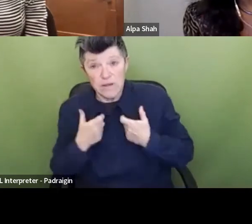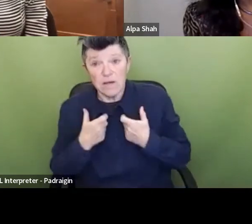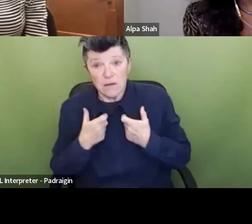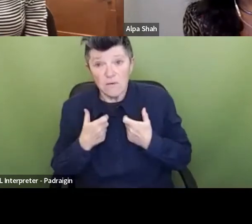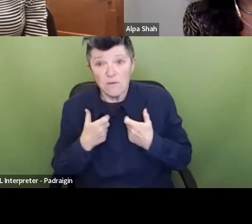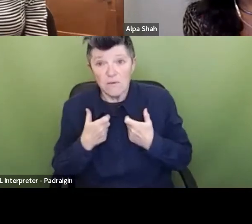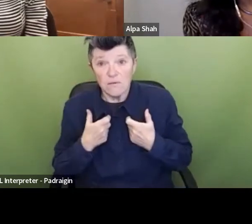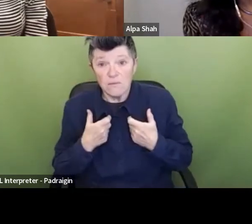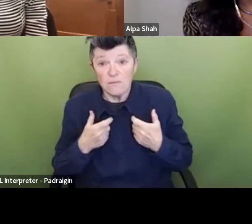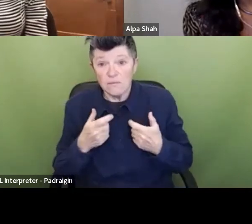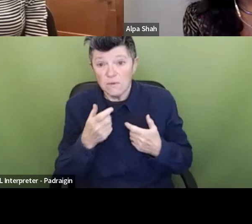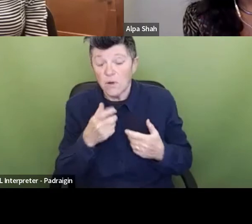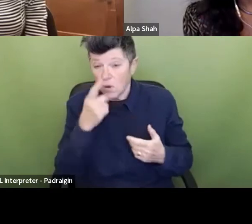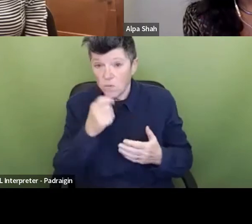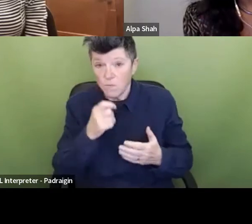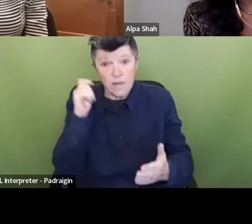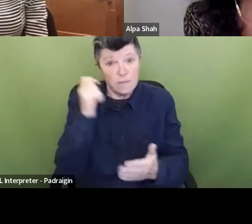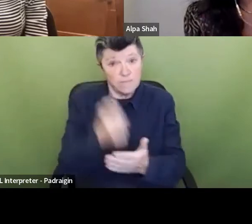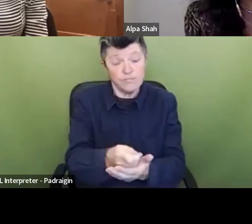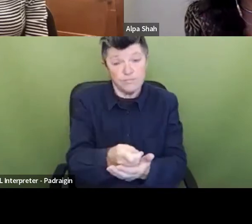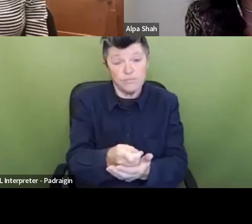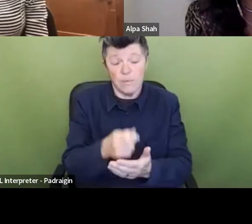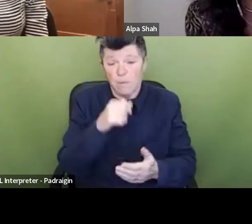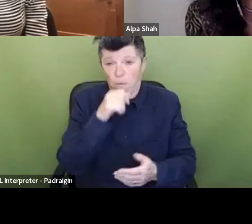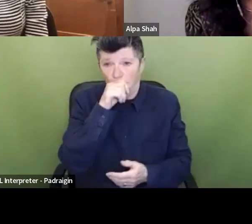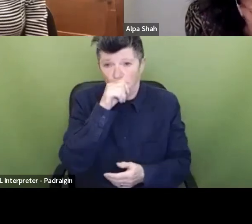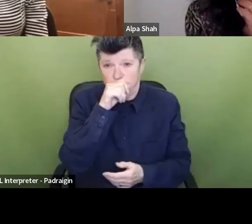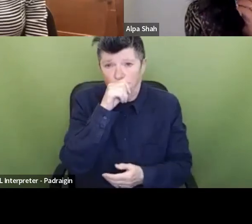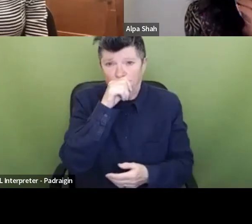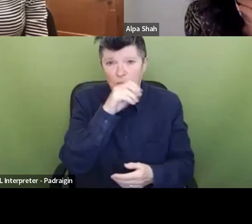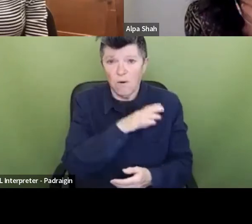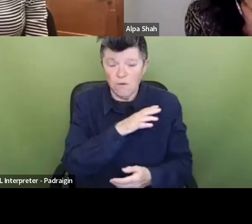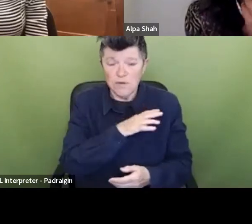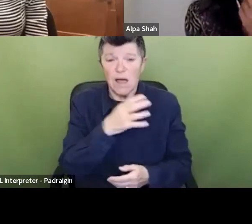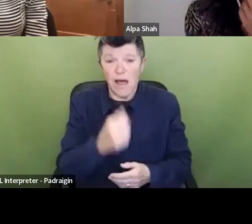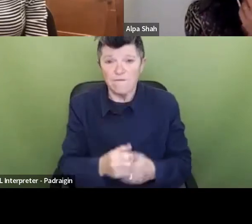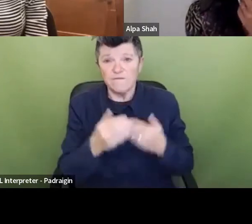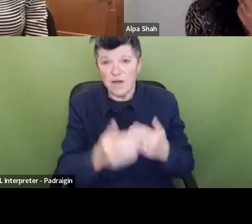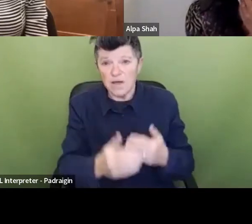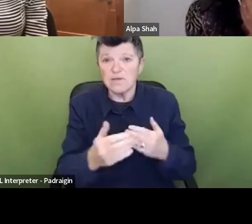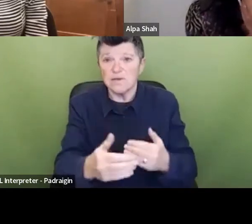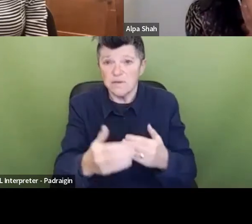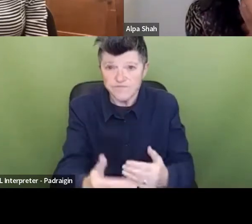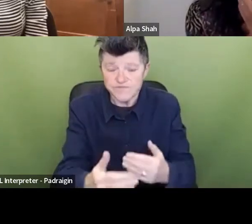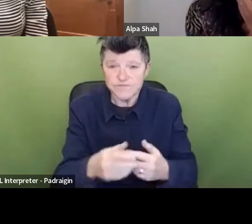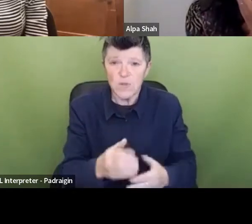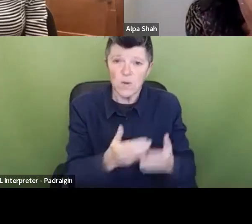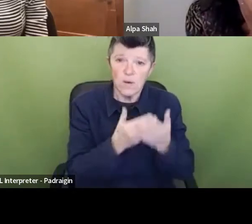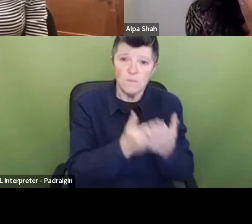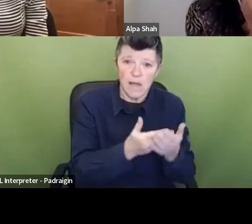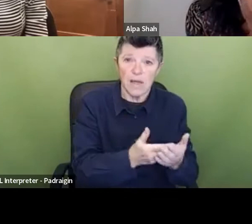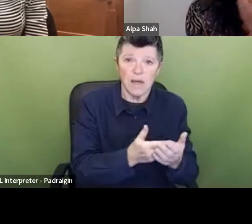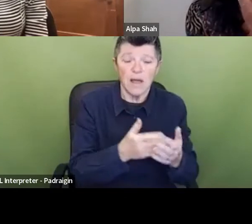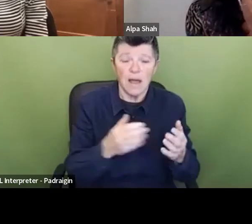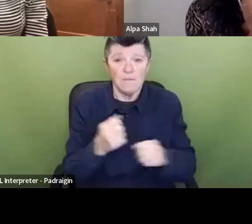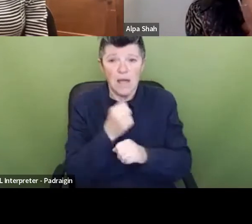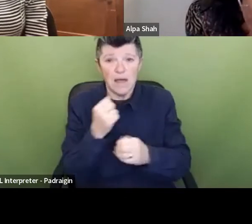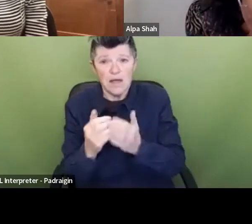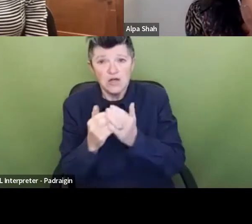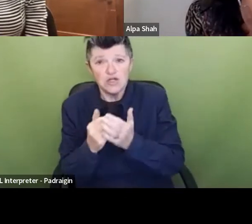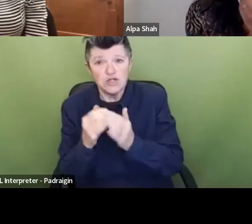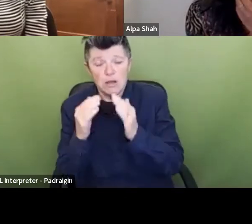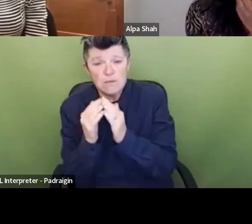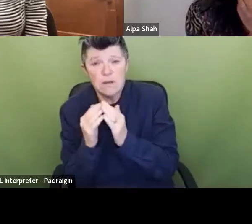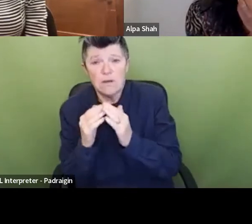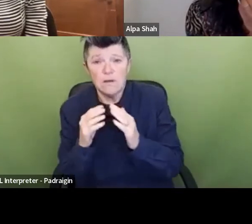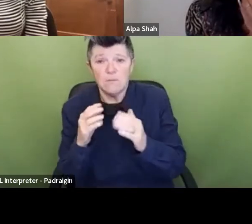been. So we've historically gone through phases where both begging and shelter making were criminalized. What I'm seeing and